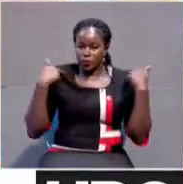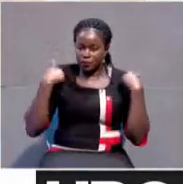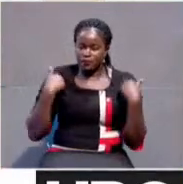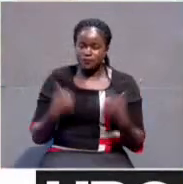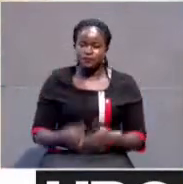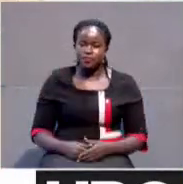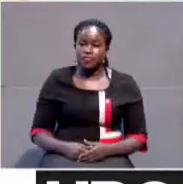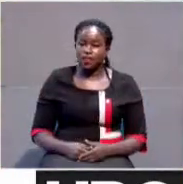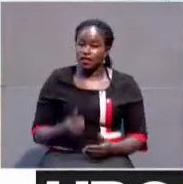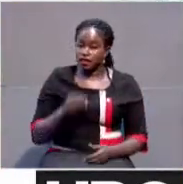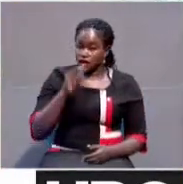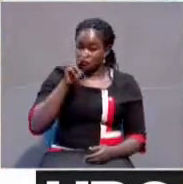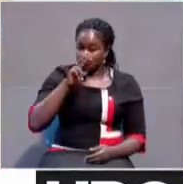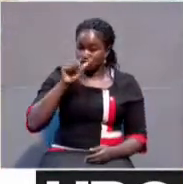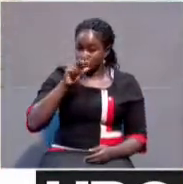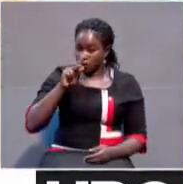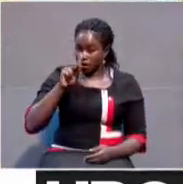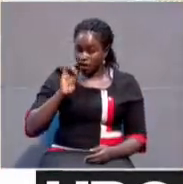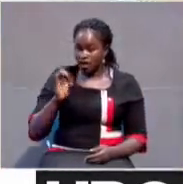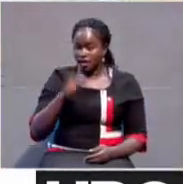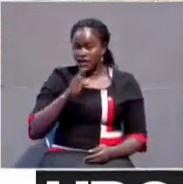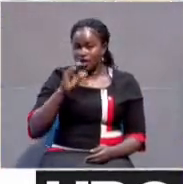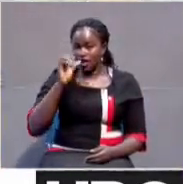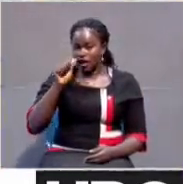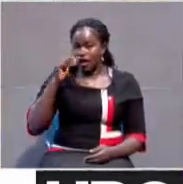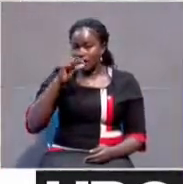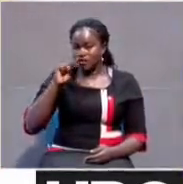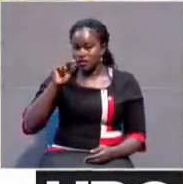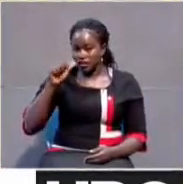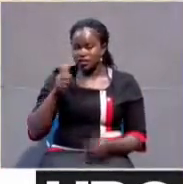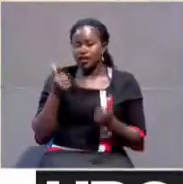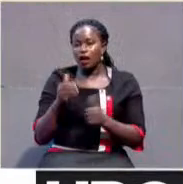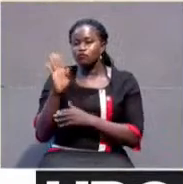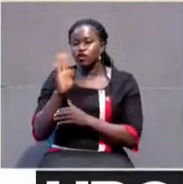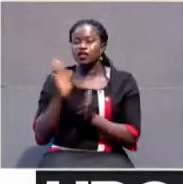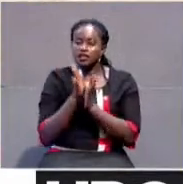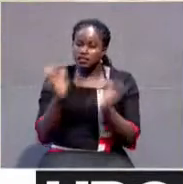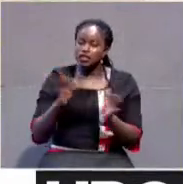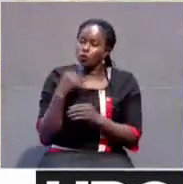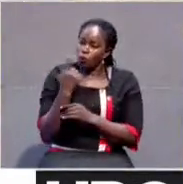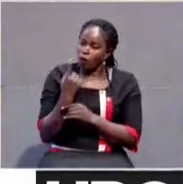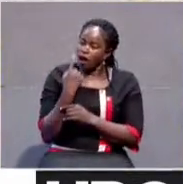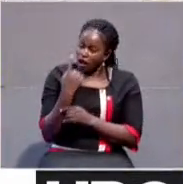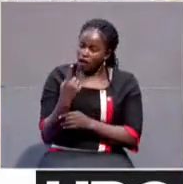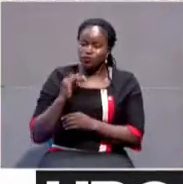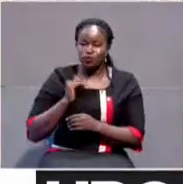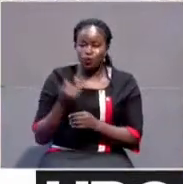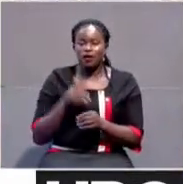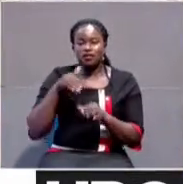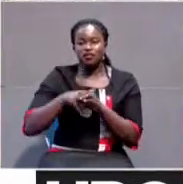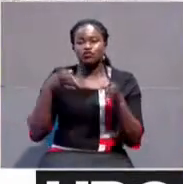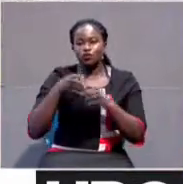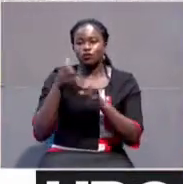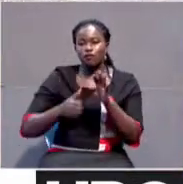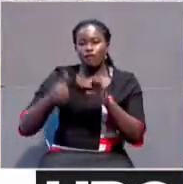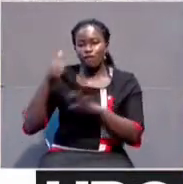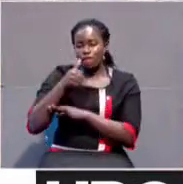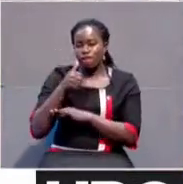Agnes Musoke is now Brigadier General, the only female among those promoted. And was commissioned on